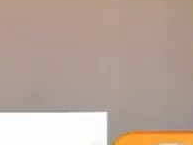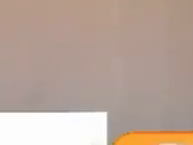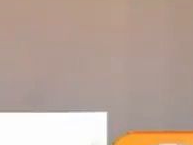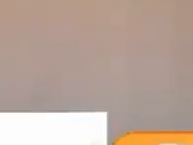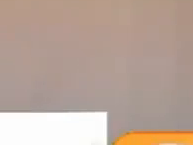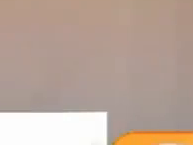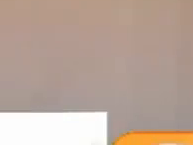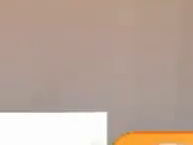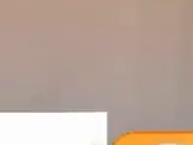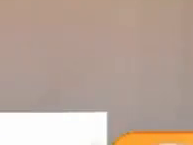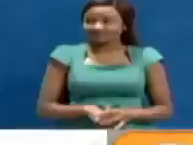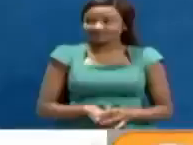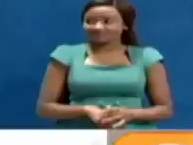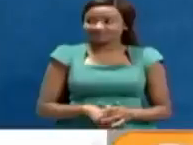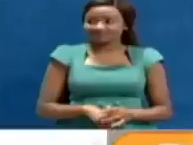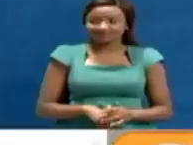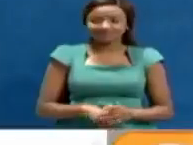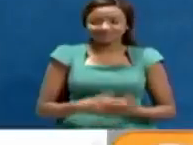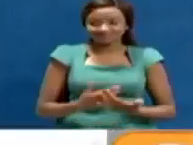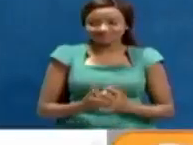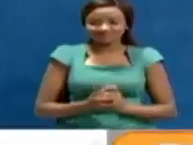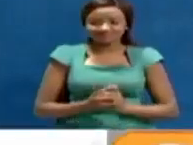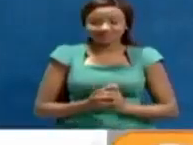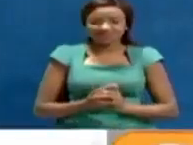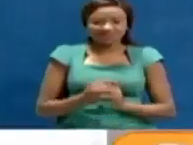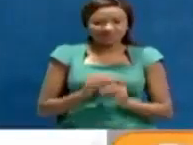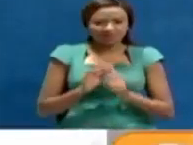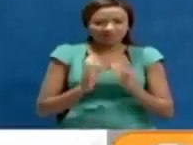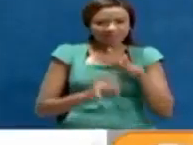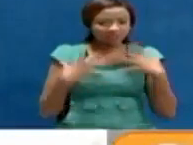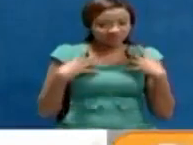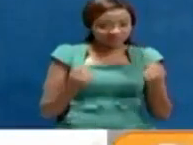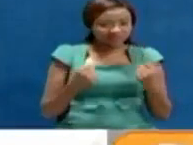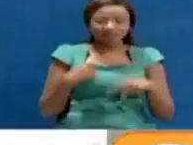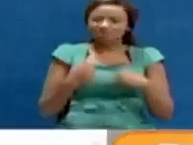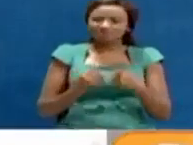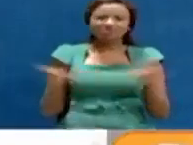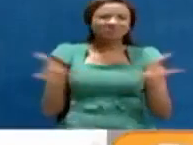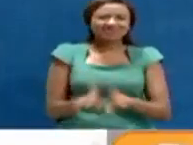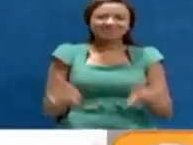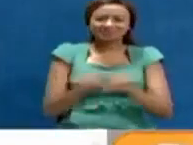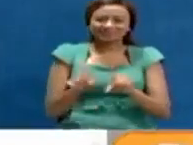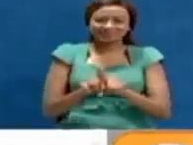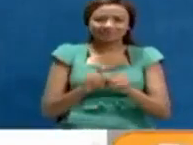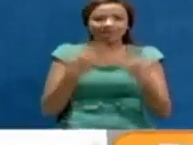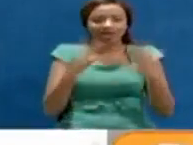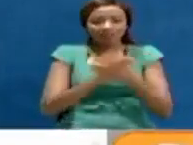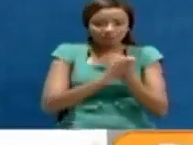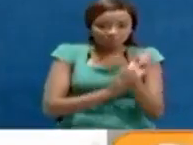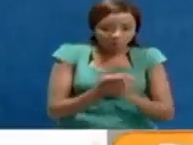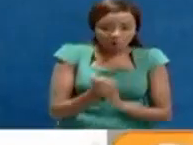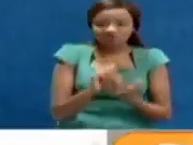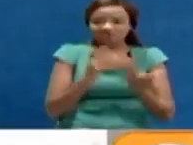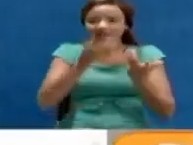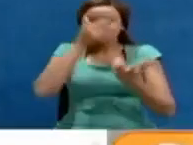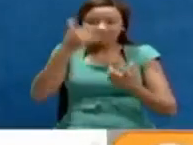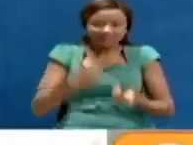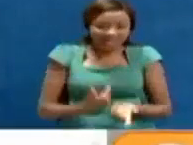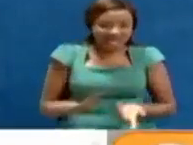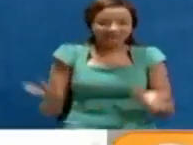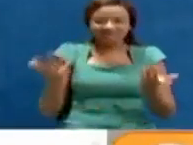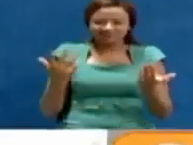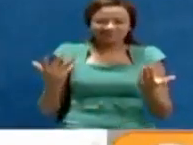that the message has been delivered to all Kenyans and that the government is only reinforcing it. In one village in Turkana County at